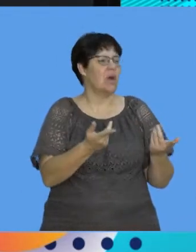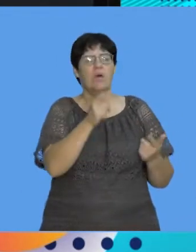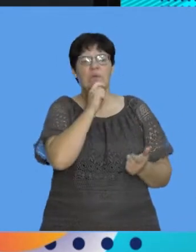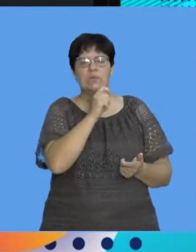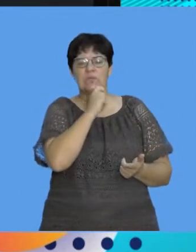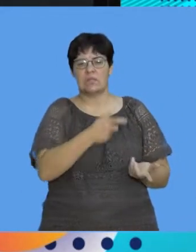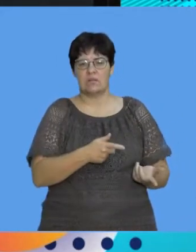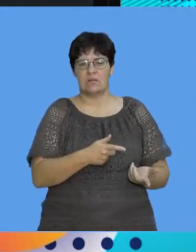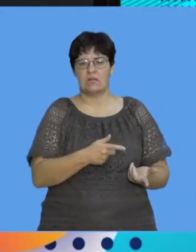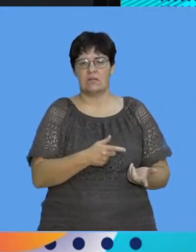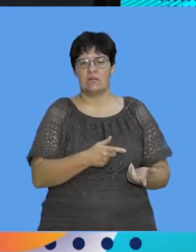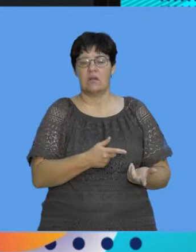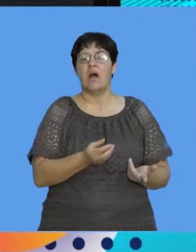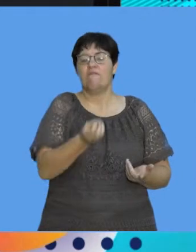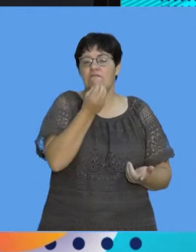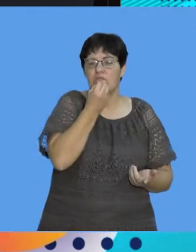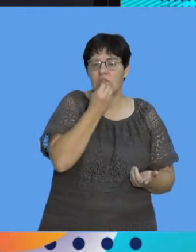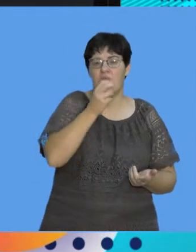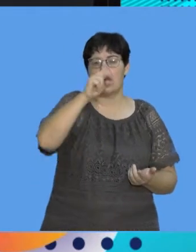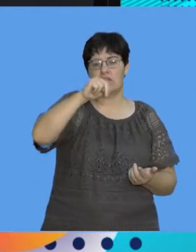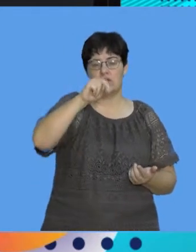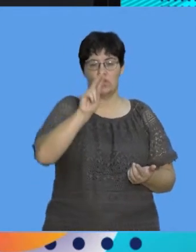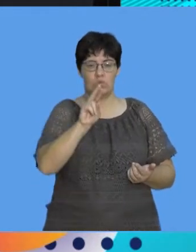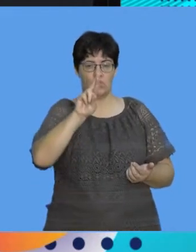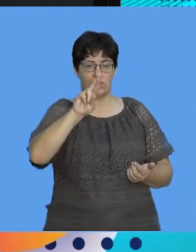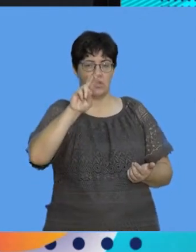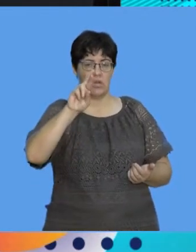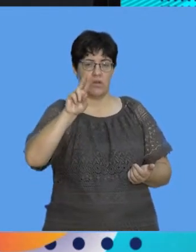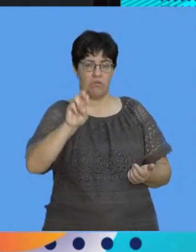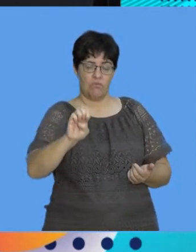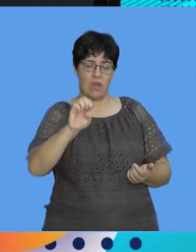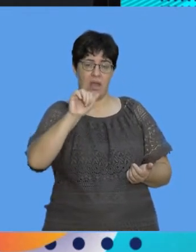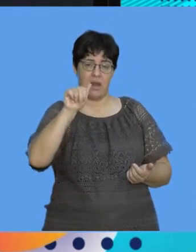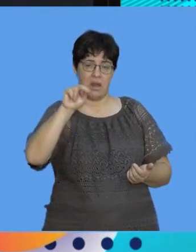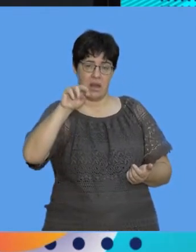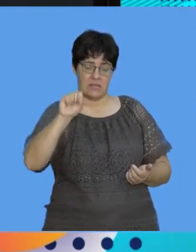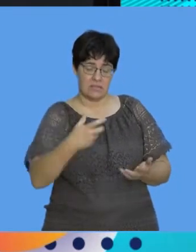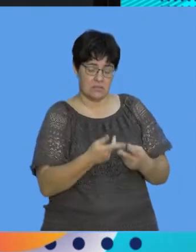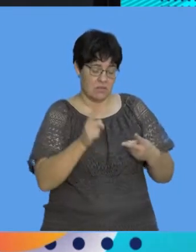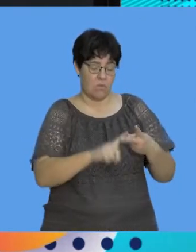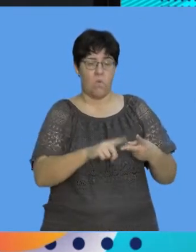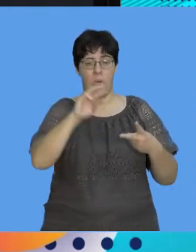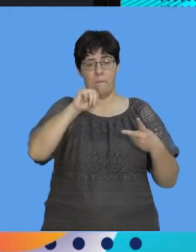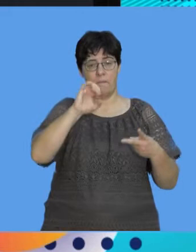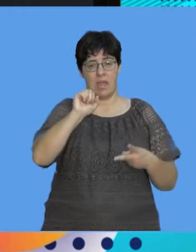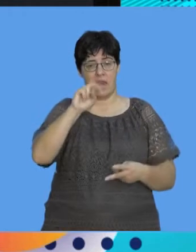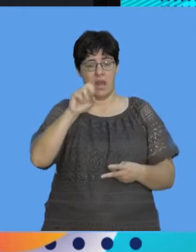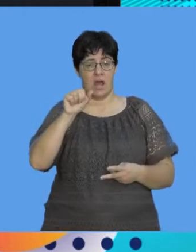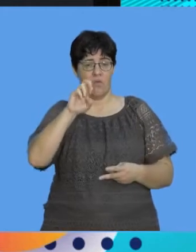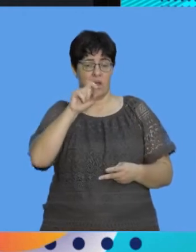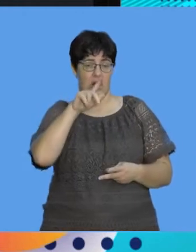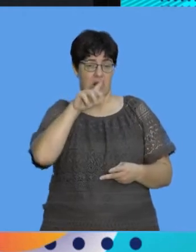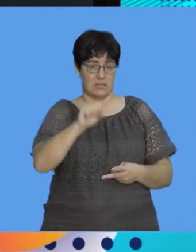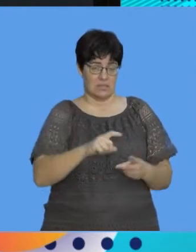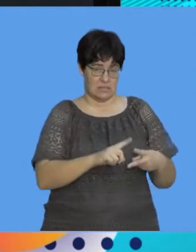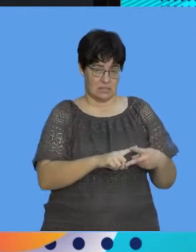the term nutrients or minerals. Okay, the next ones after this, we're going to look at what an organic compound